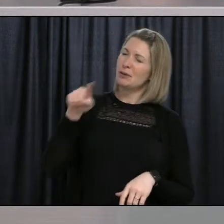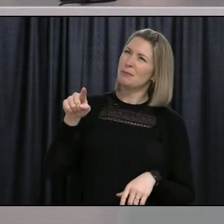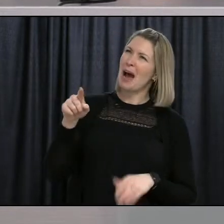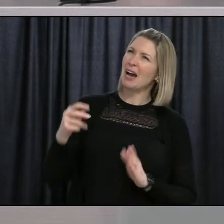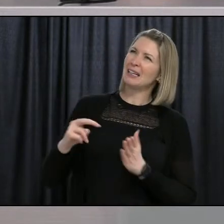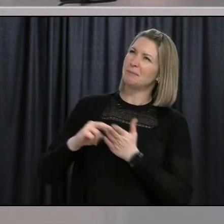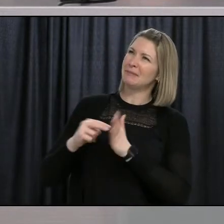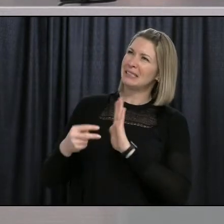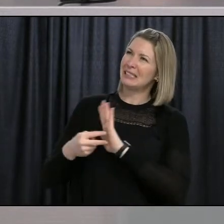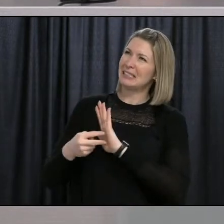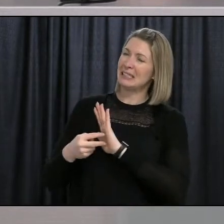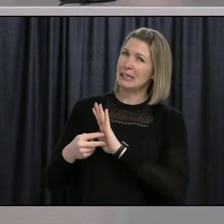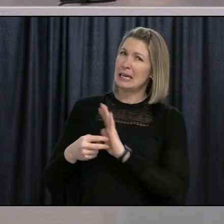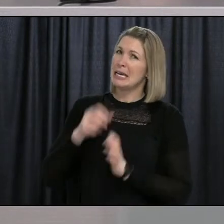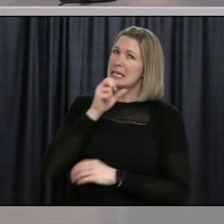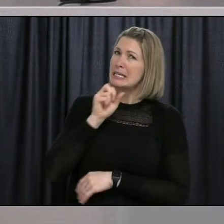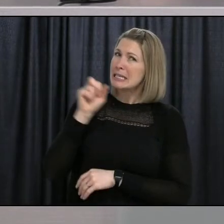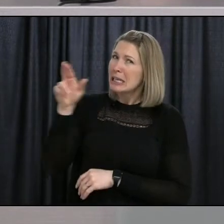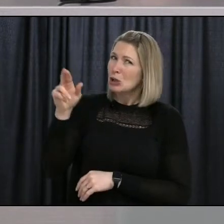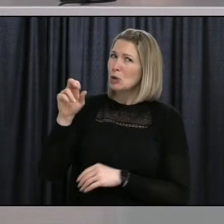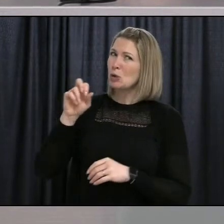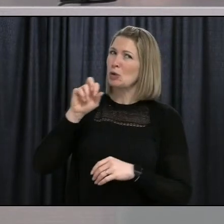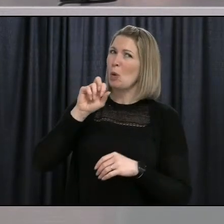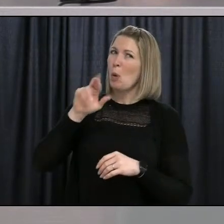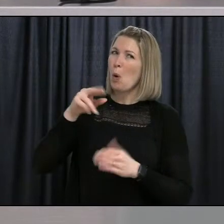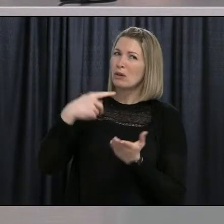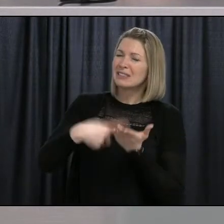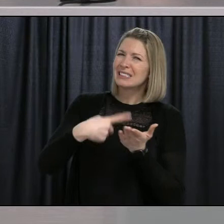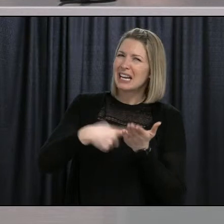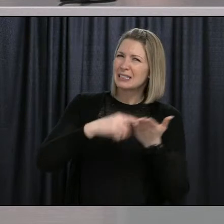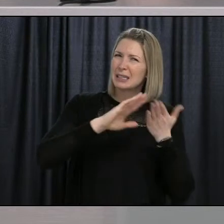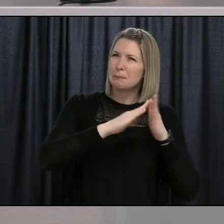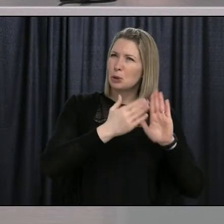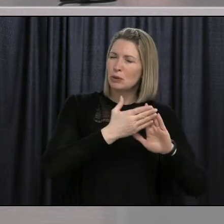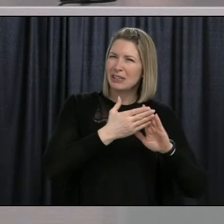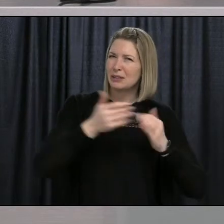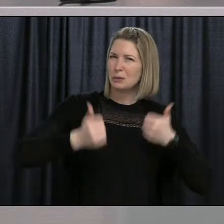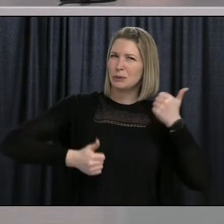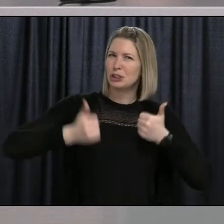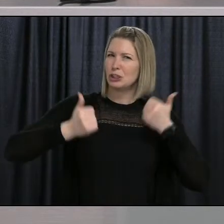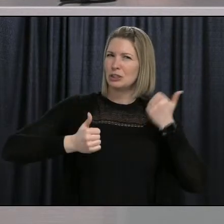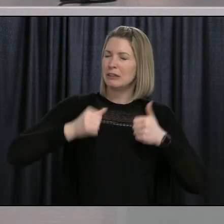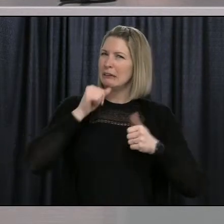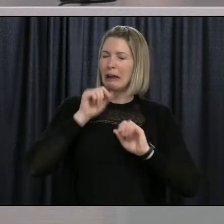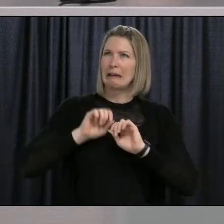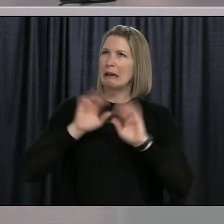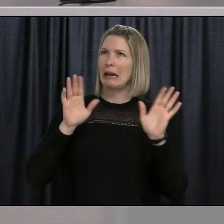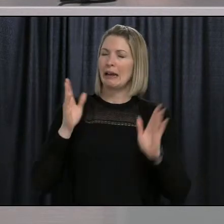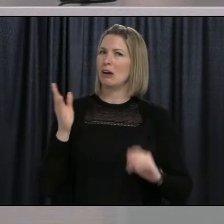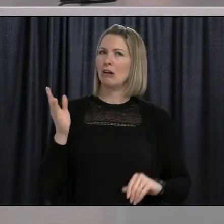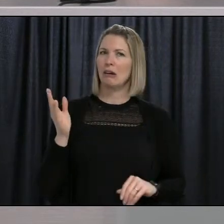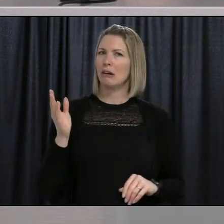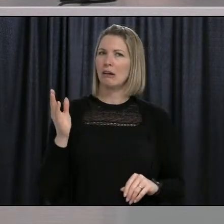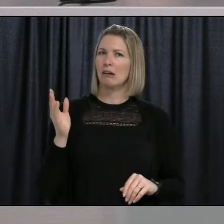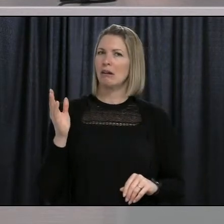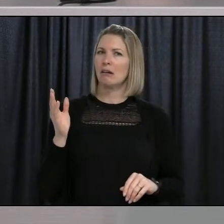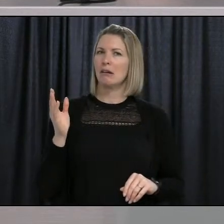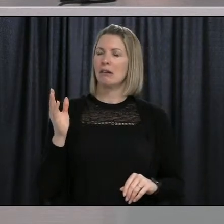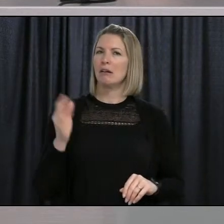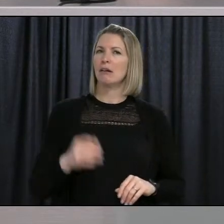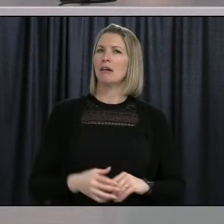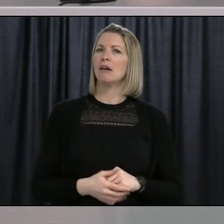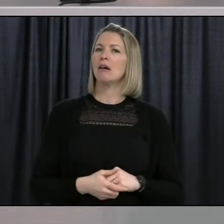Are we on track with seniors? Is that what you're asking? Or was the question about how we distribute within an Indigenous community